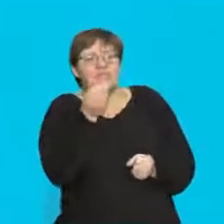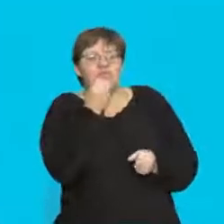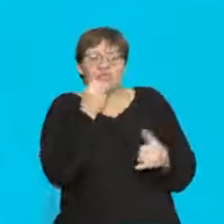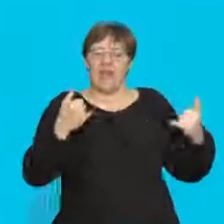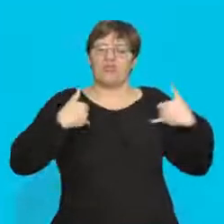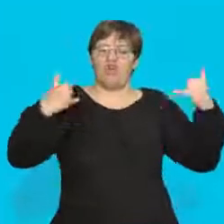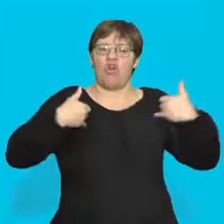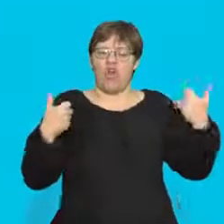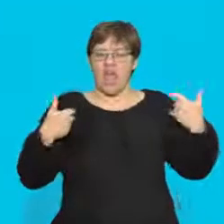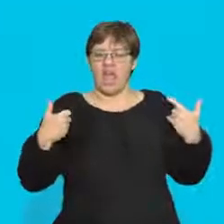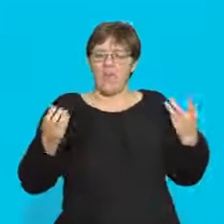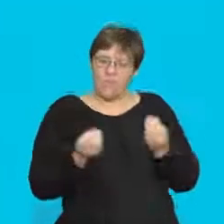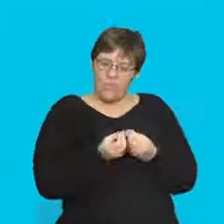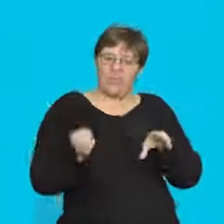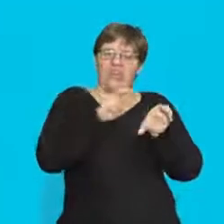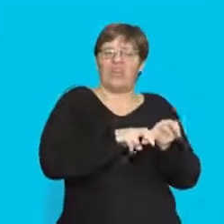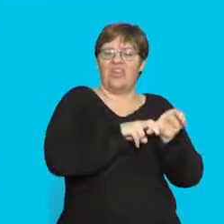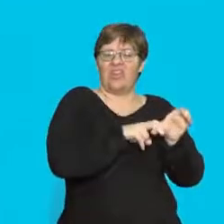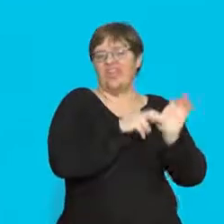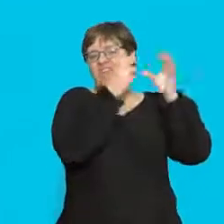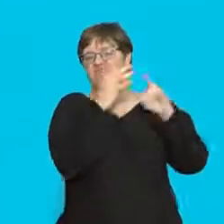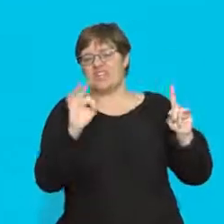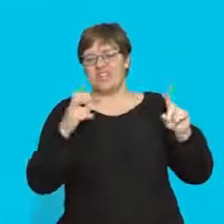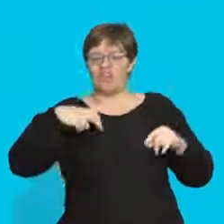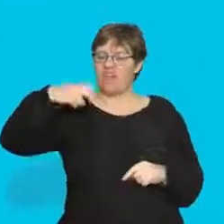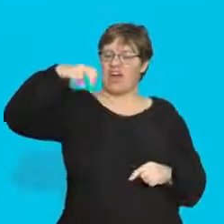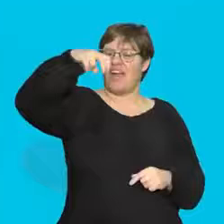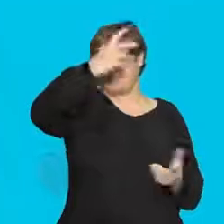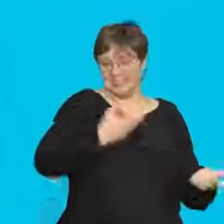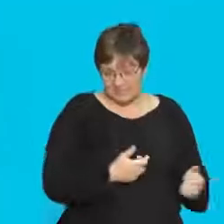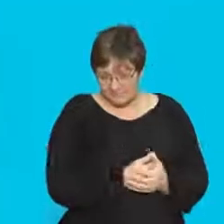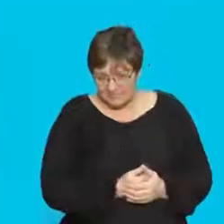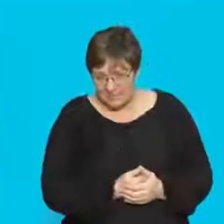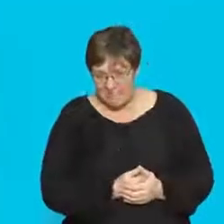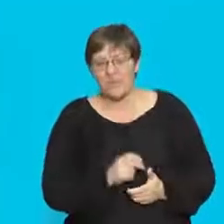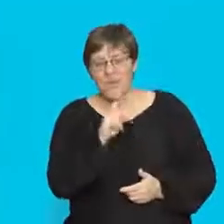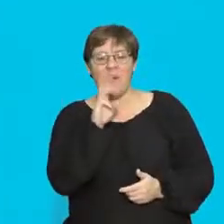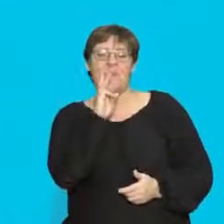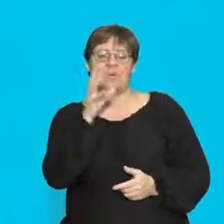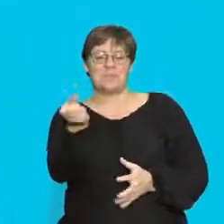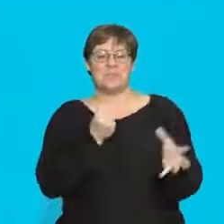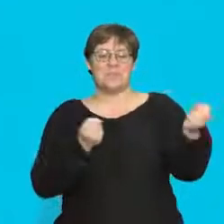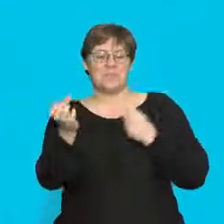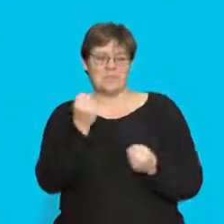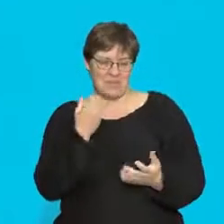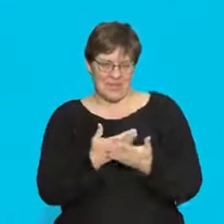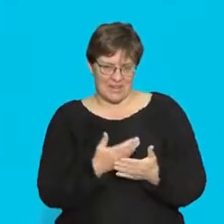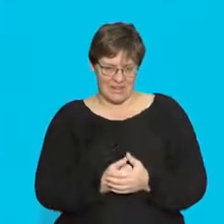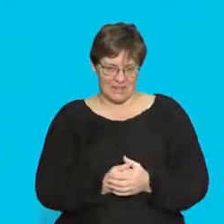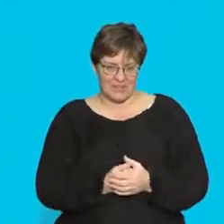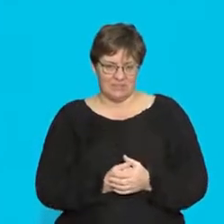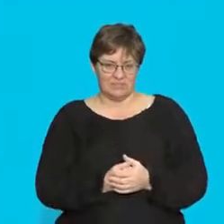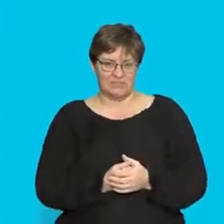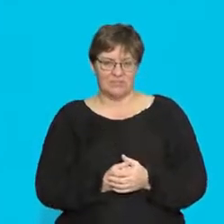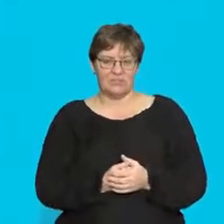is kind of catching a bit of a joyride in terms of being able to filter all this food out of the